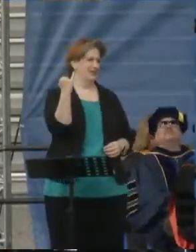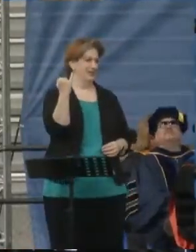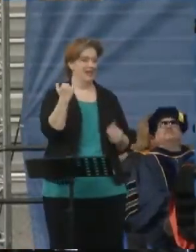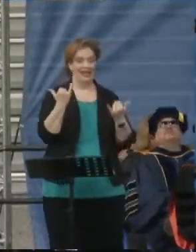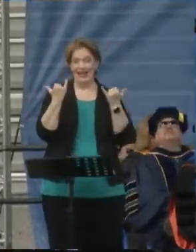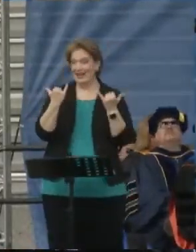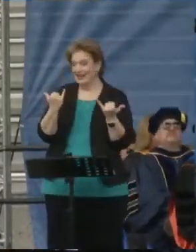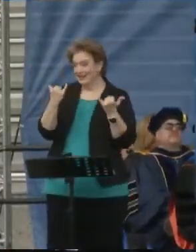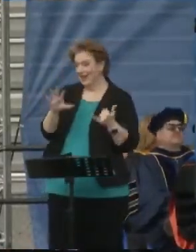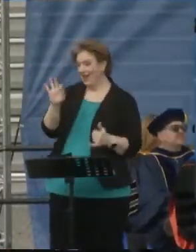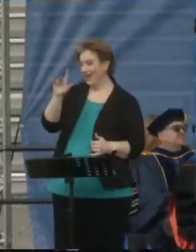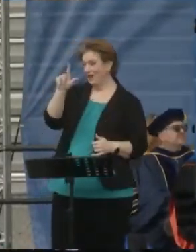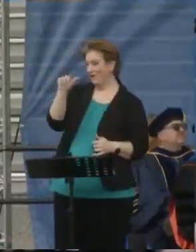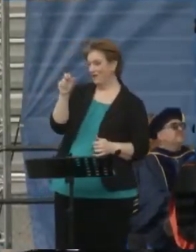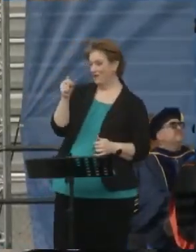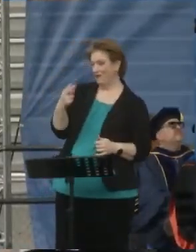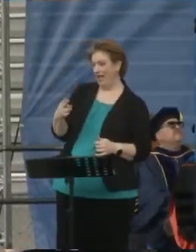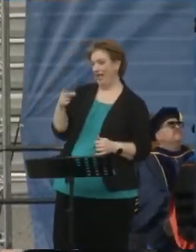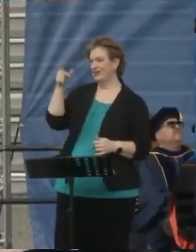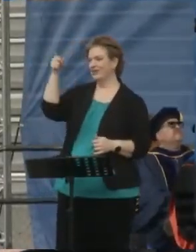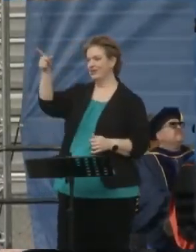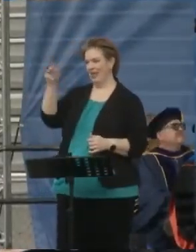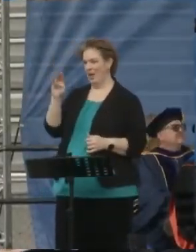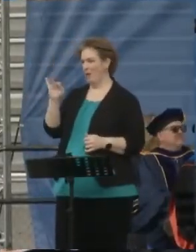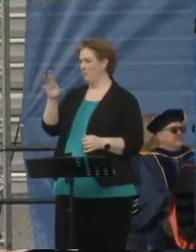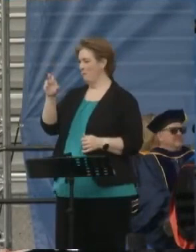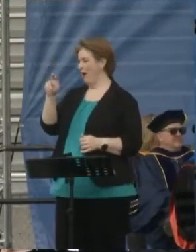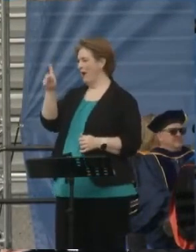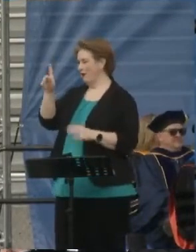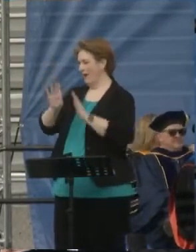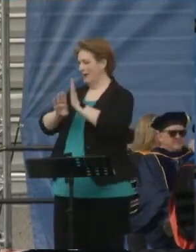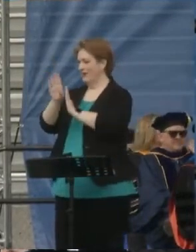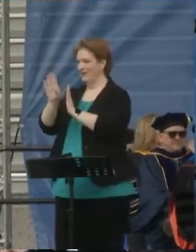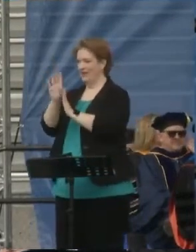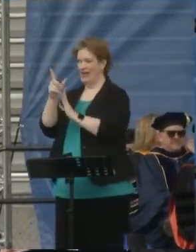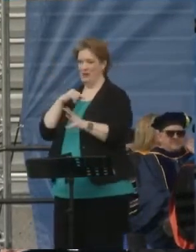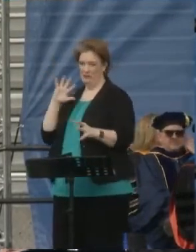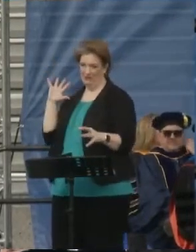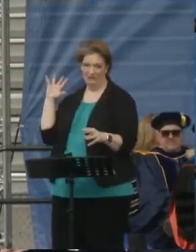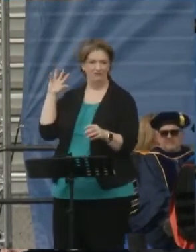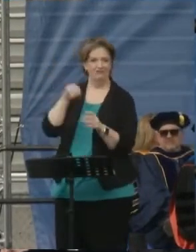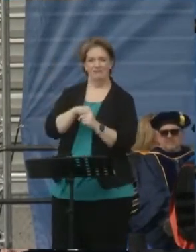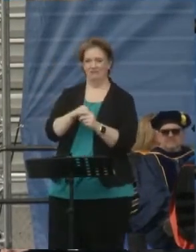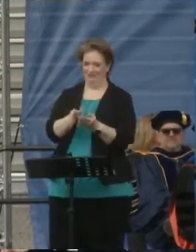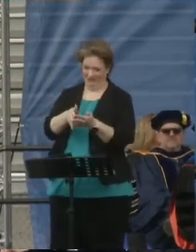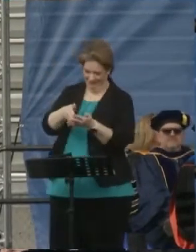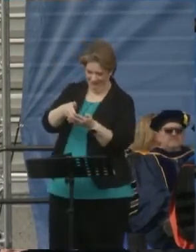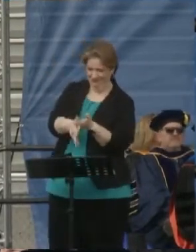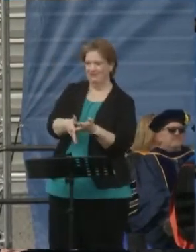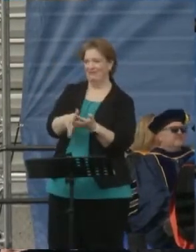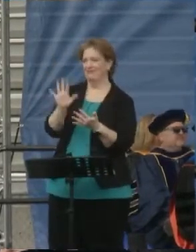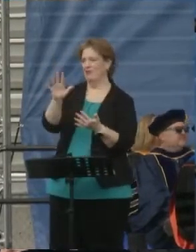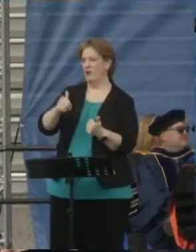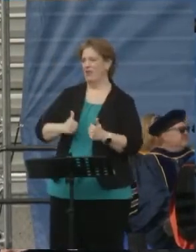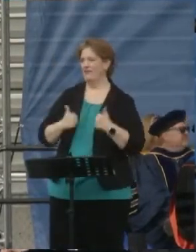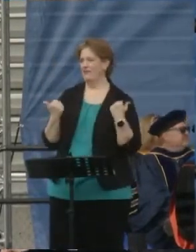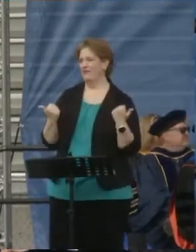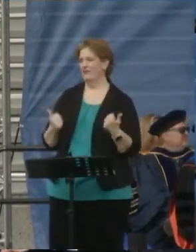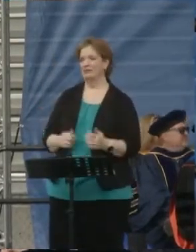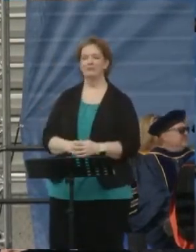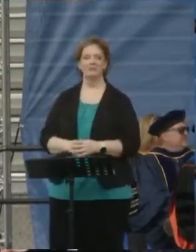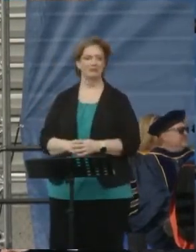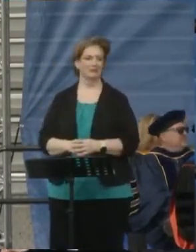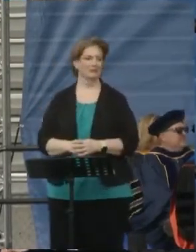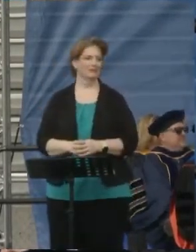memory that Micron develops play a vital role in almost every aspect of life. I want to take a